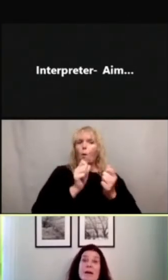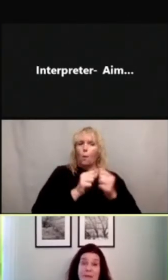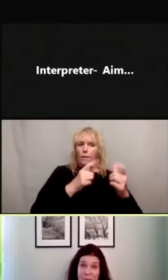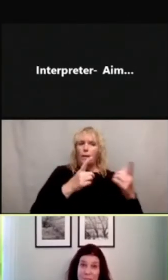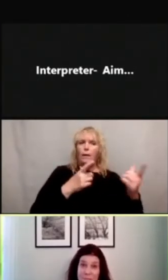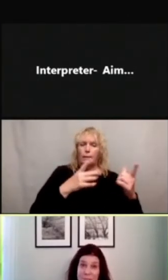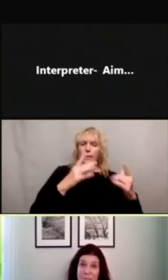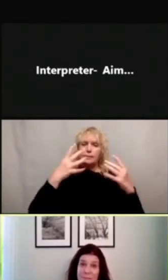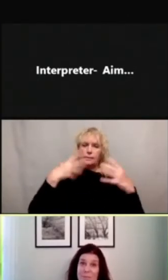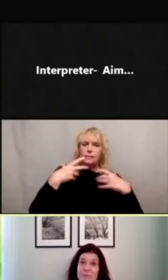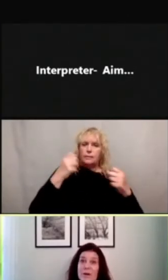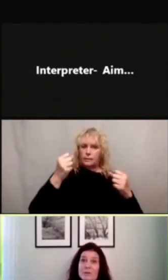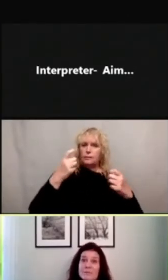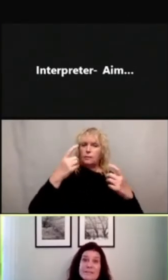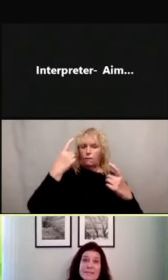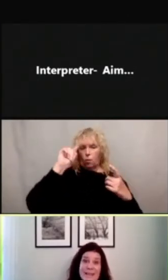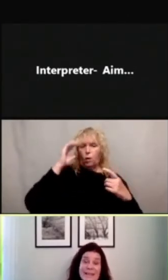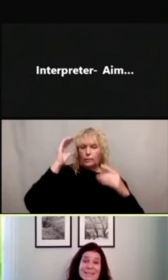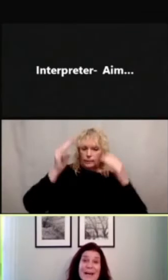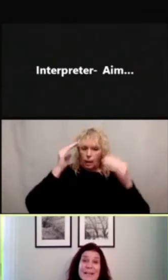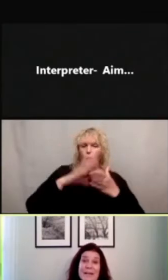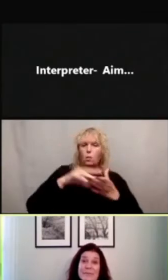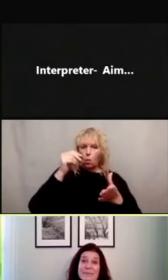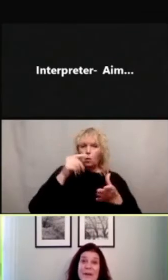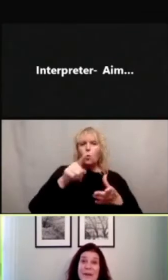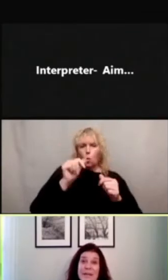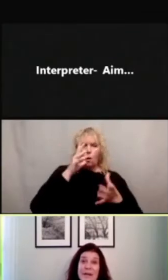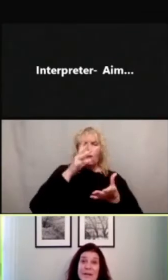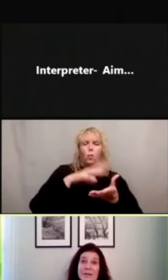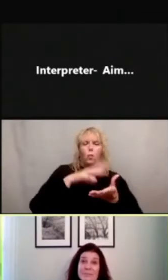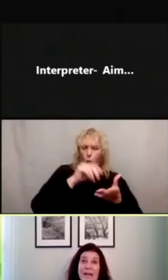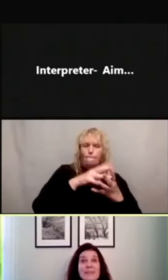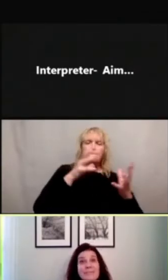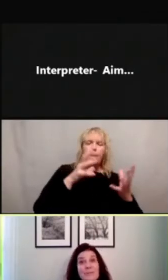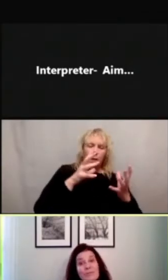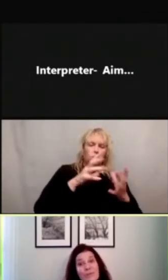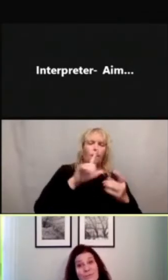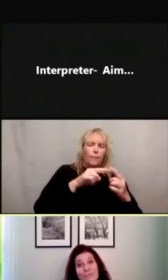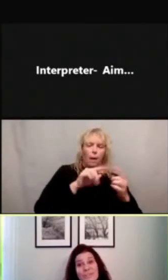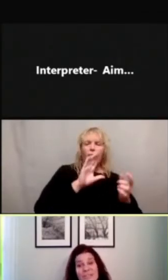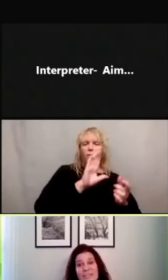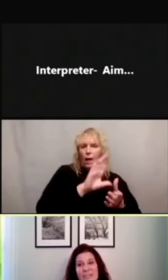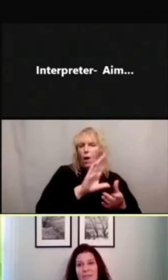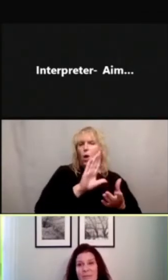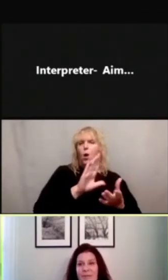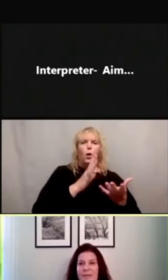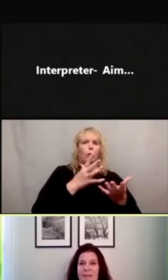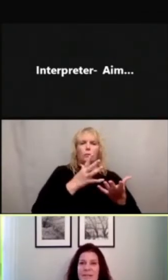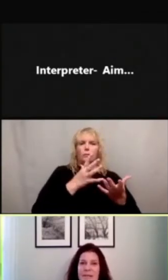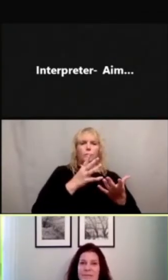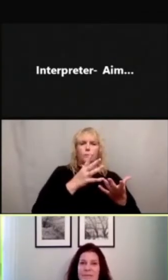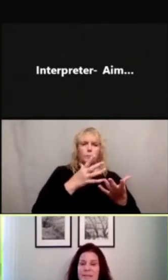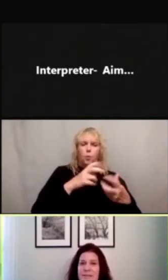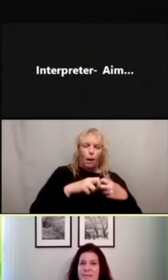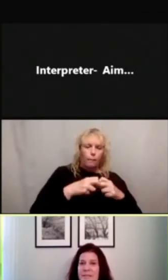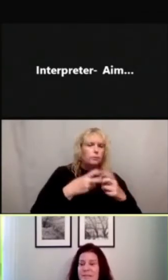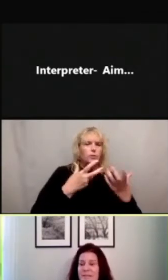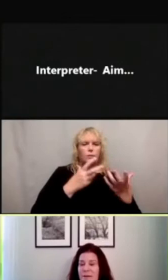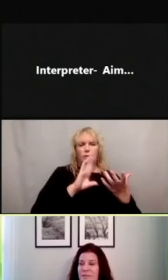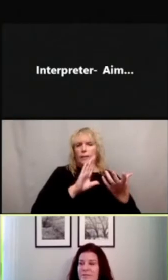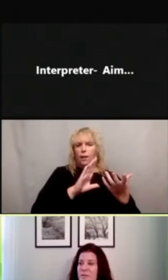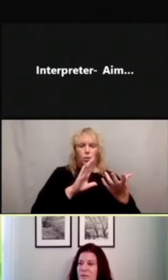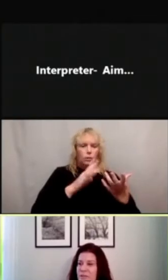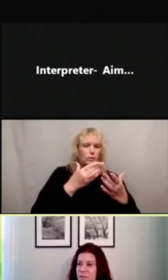a lot about the obstacles that people are facing, and a lot of kind of approaches to dealing with some of